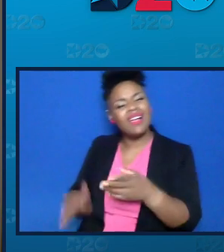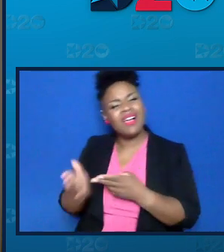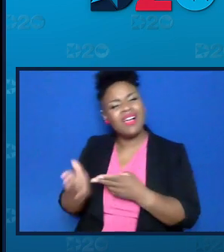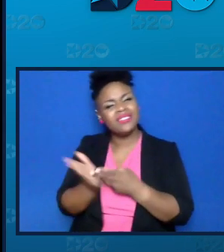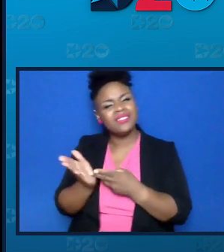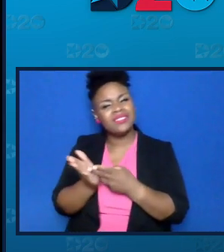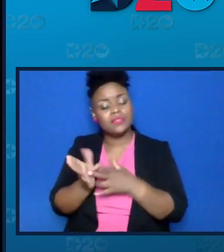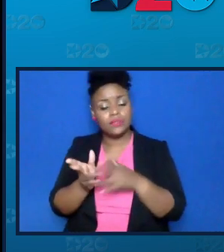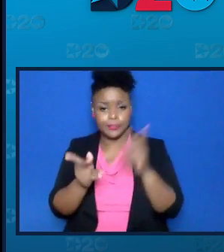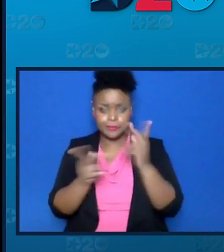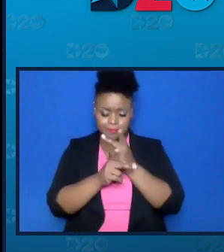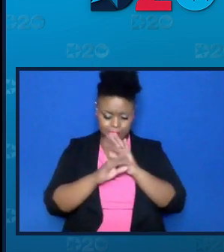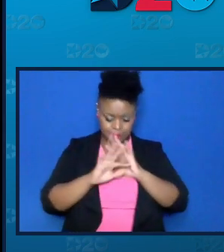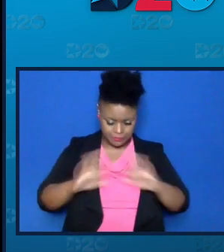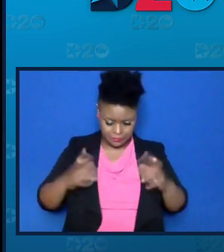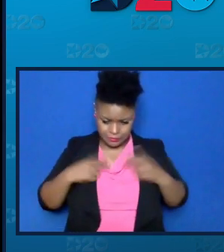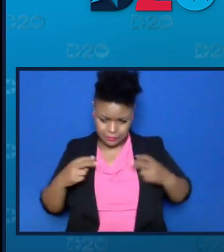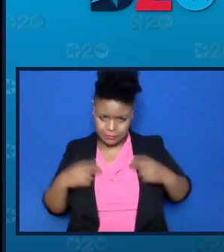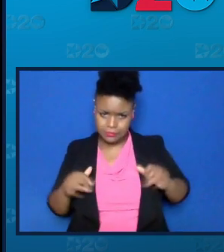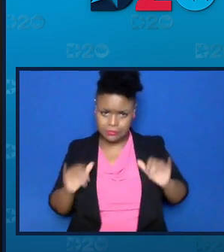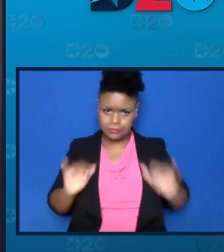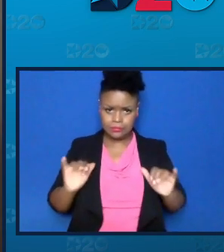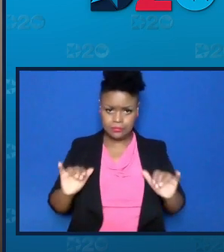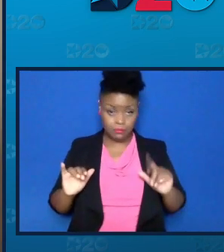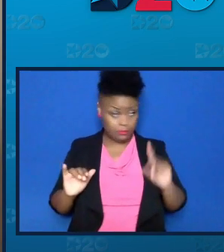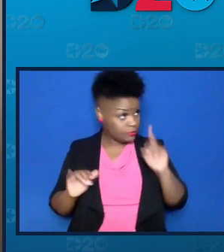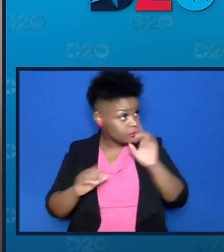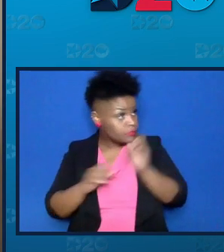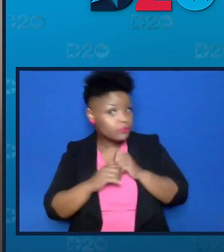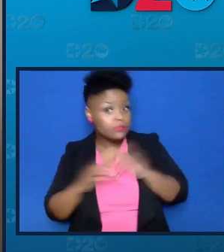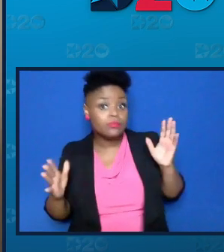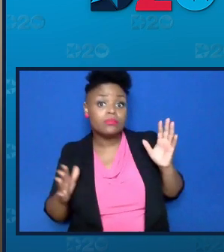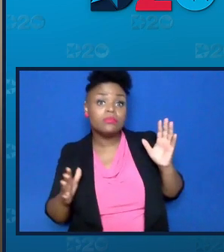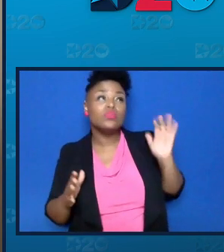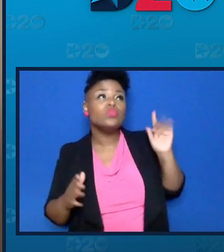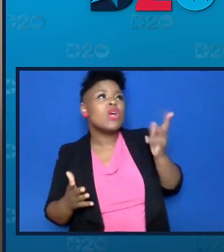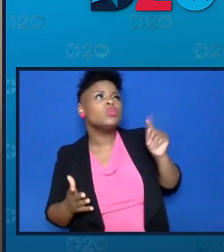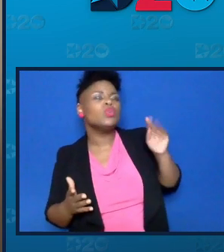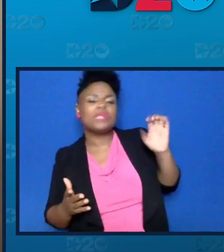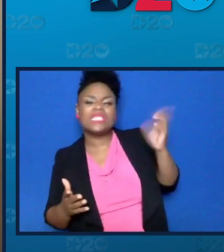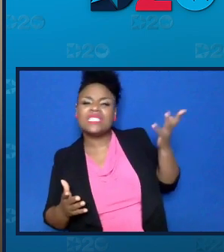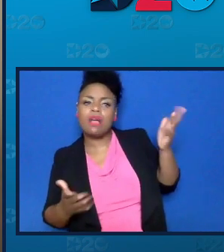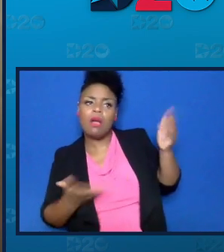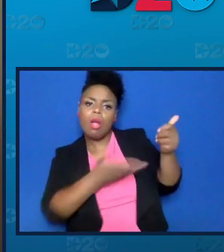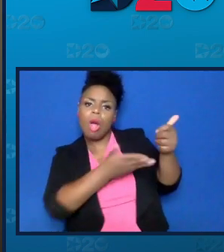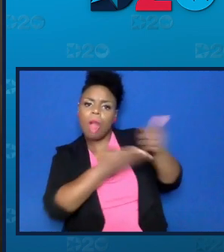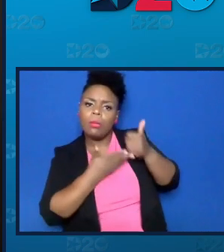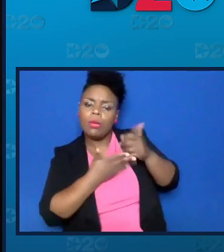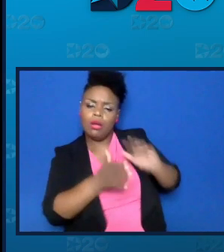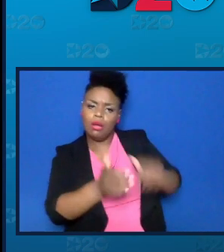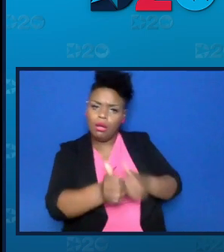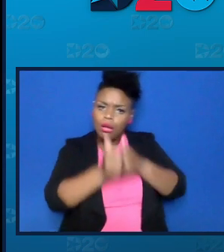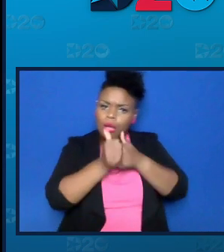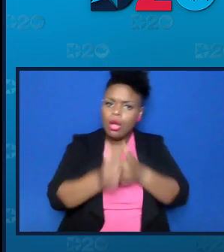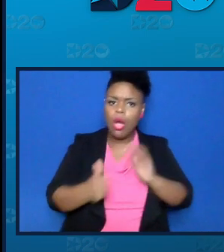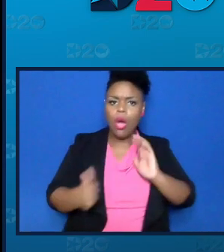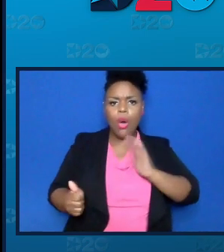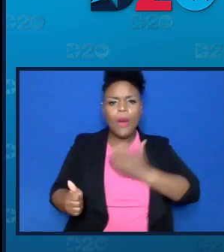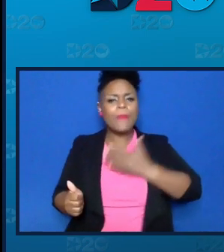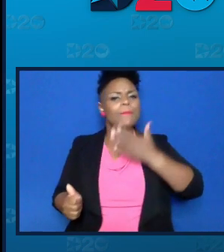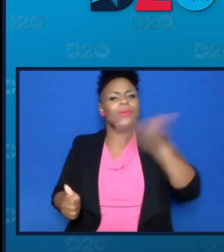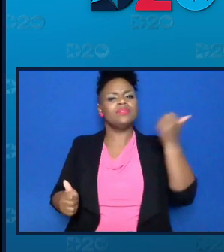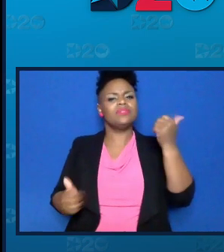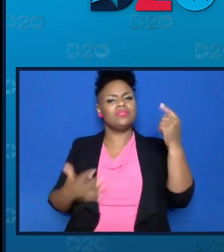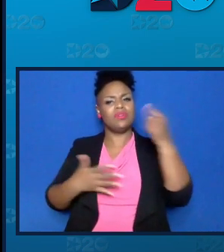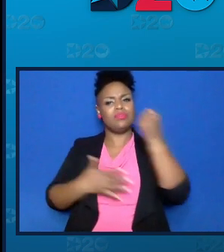be, a country driven by the best parts of our soul, not by the worst, a country informed by reason and